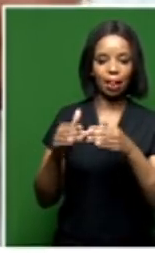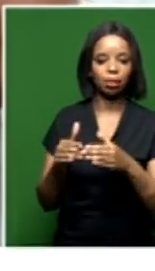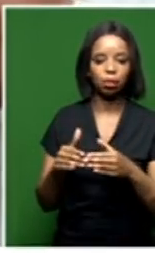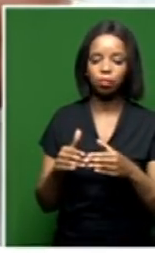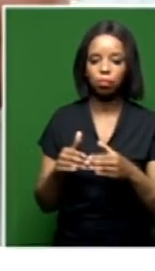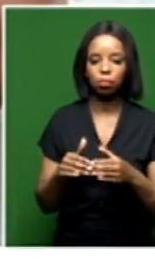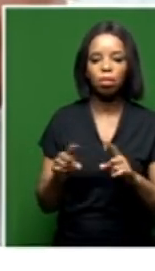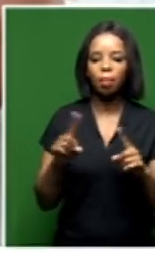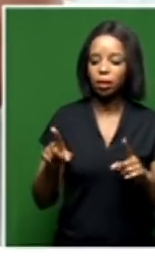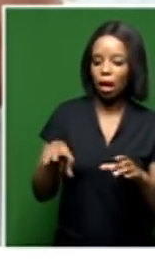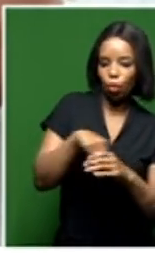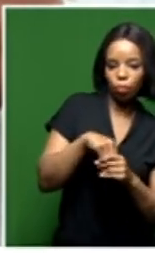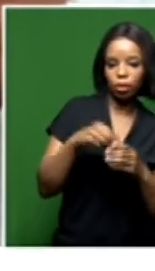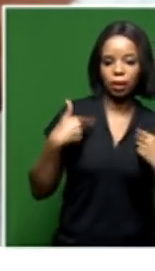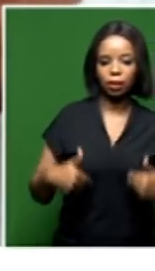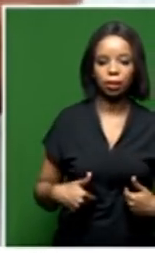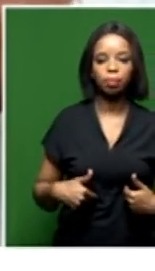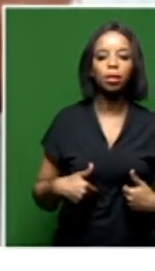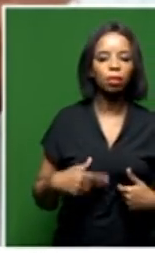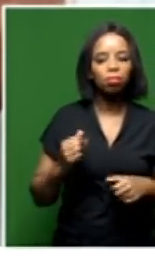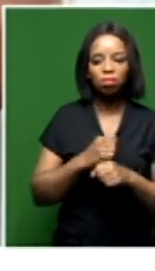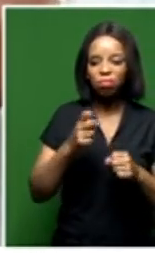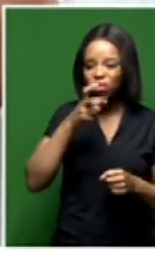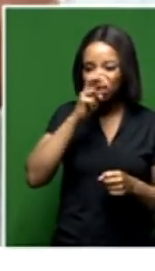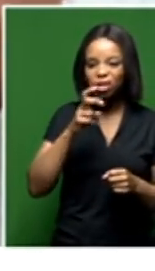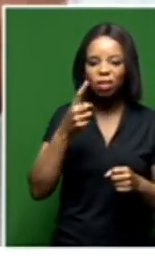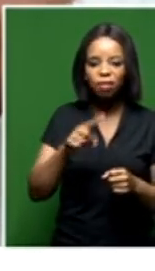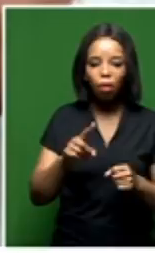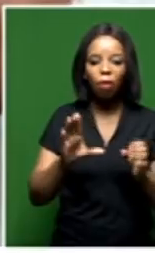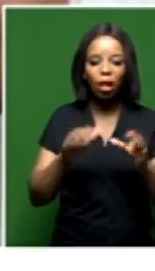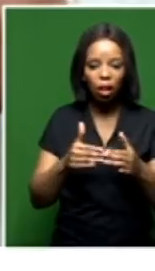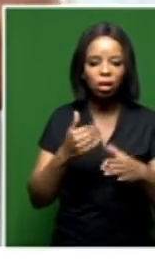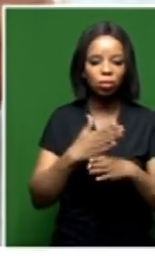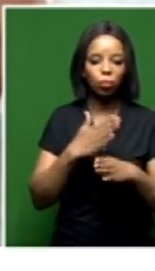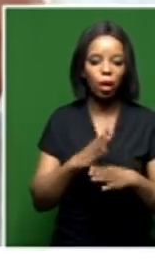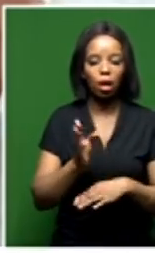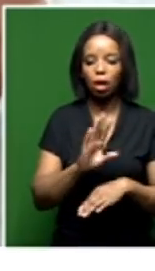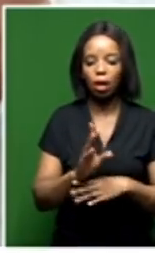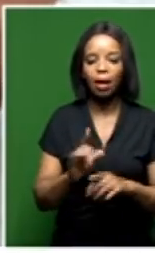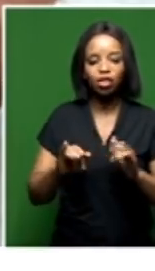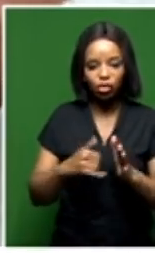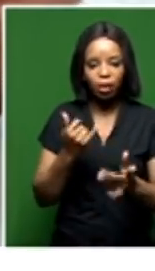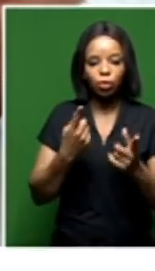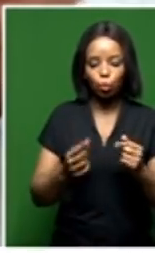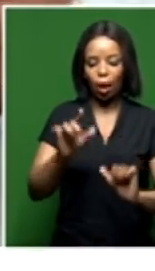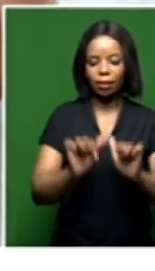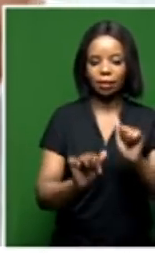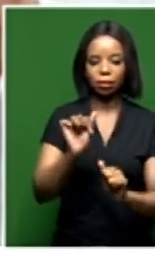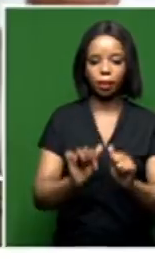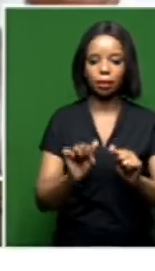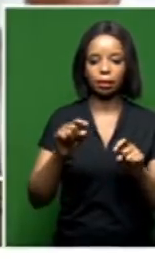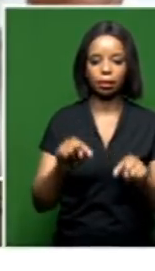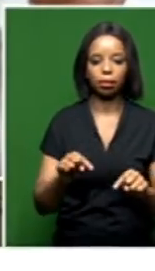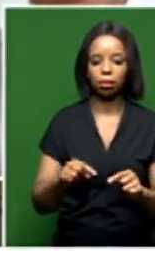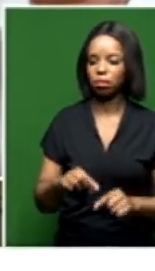accommodating towards me. It was never strict with homework or classwork. It was just keeping up with the assessments. That was all that mattered to them.